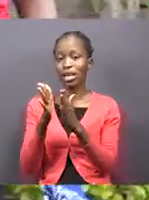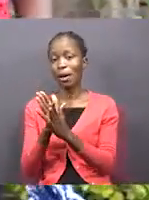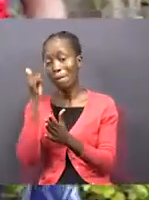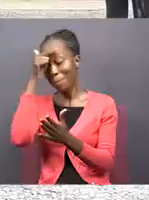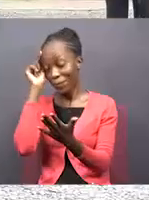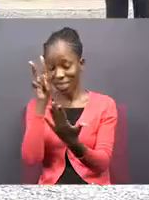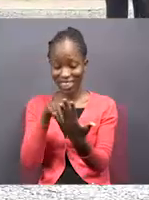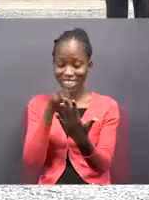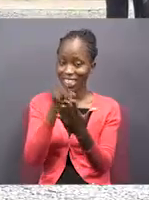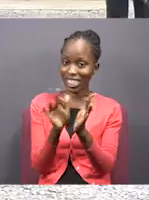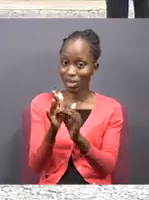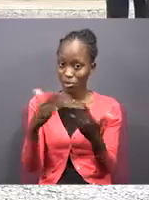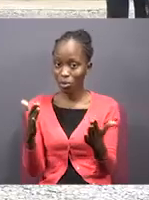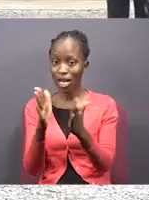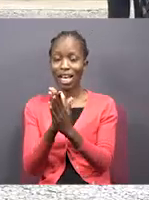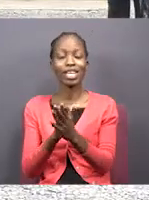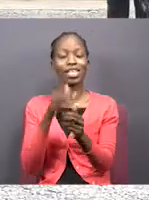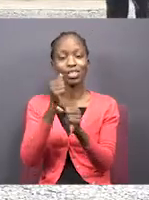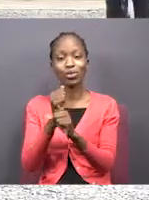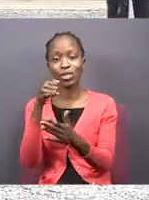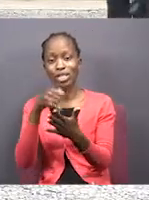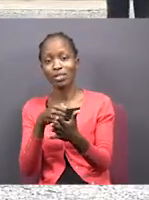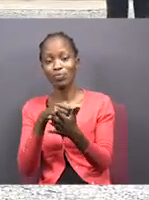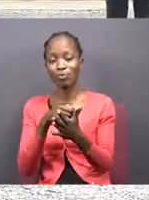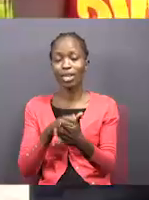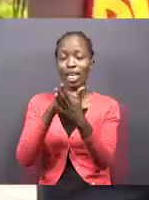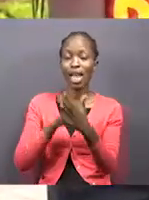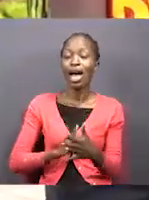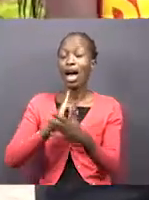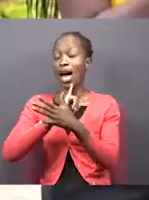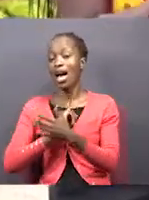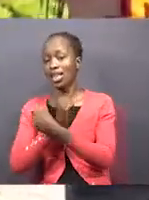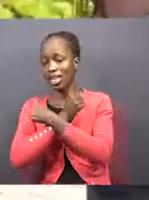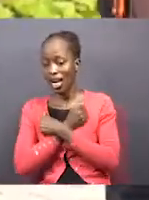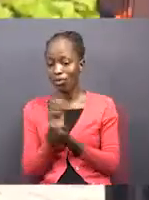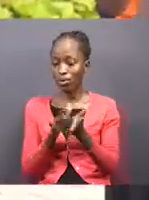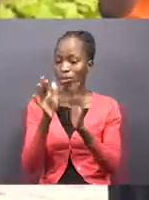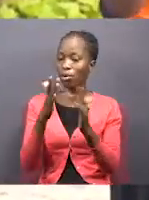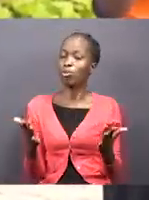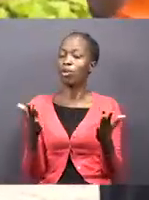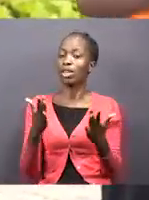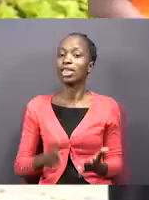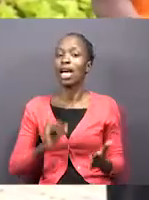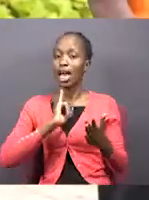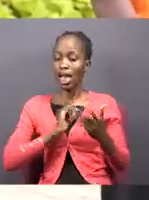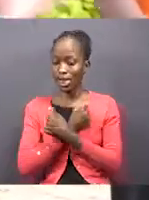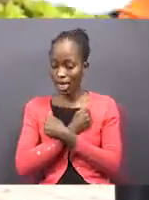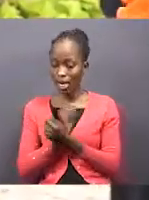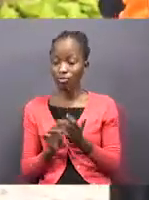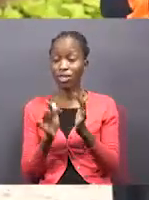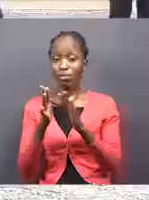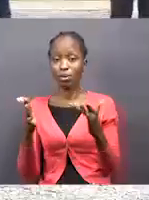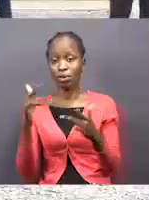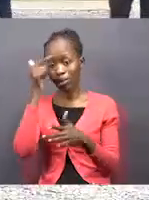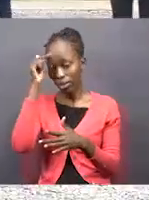the Bible. I love the Bible, because I read it and I do it. Clap for yourself.